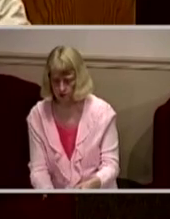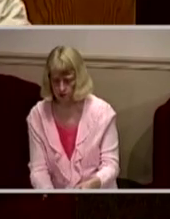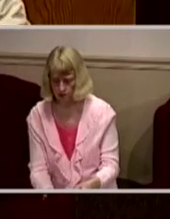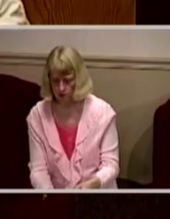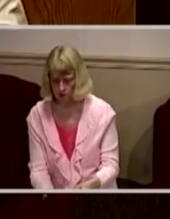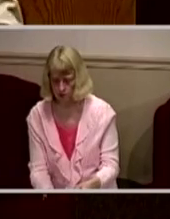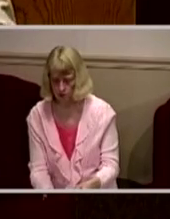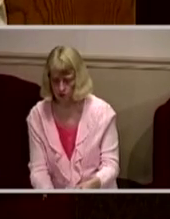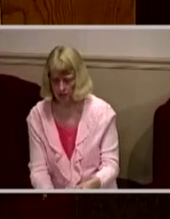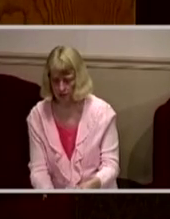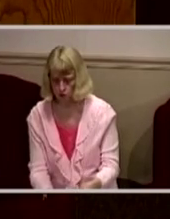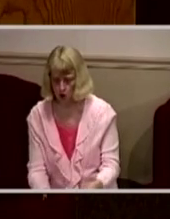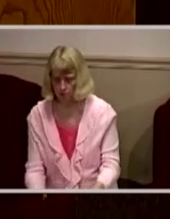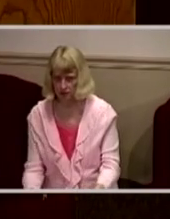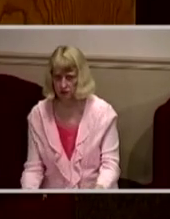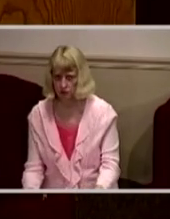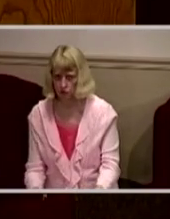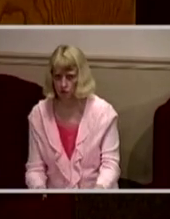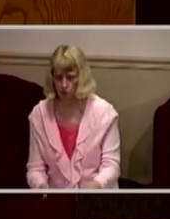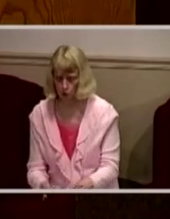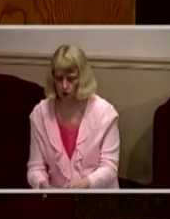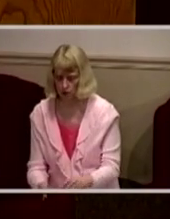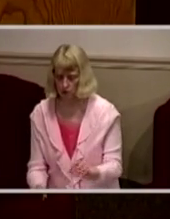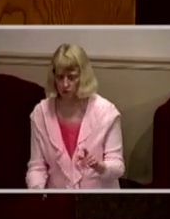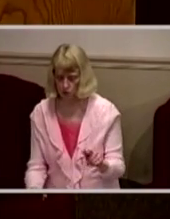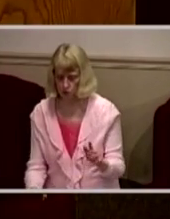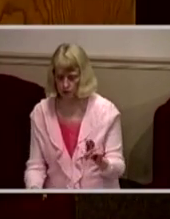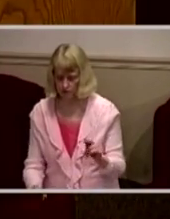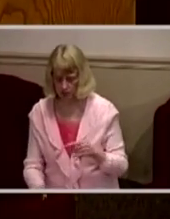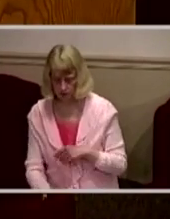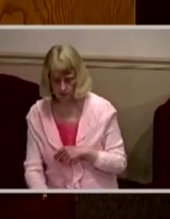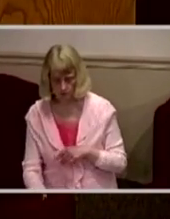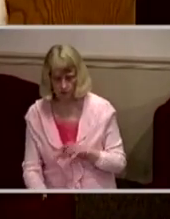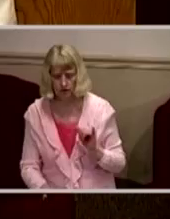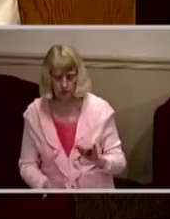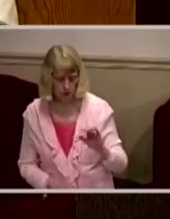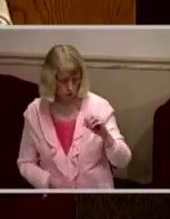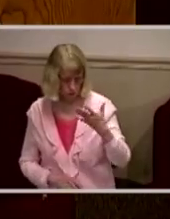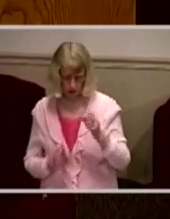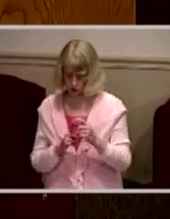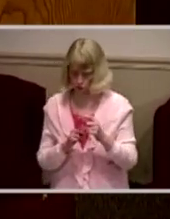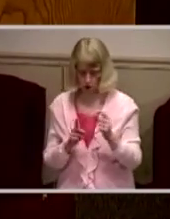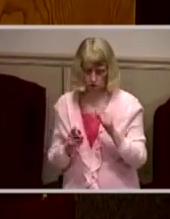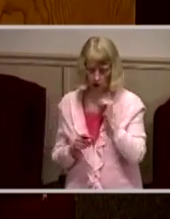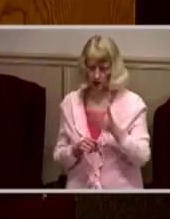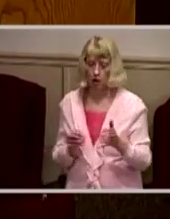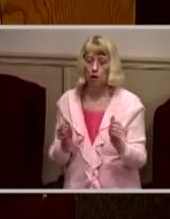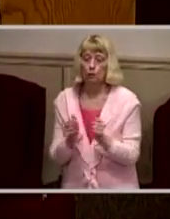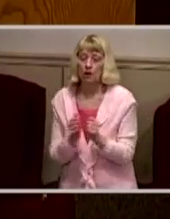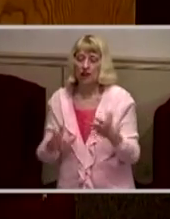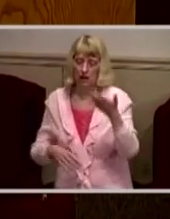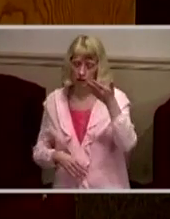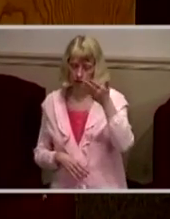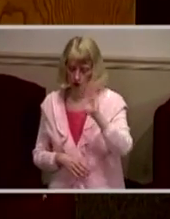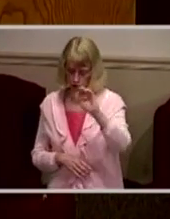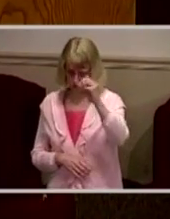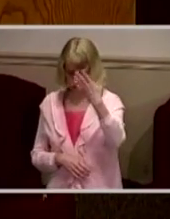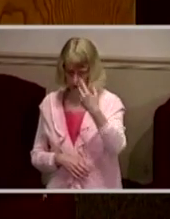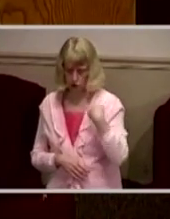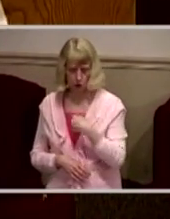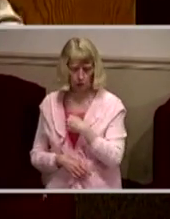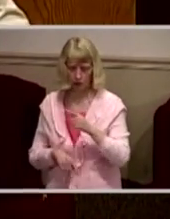find that the word grace is not mentioned here, but the concept is that without the grace of God, we would